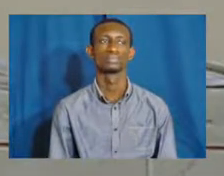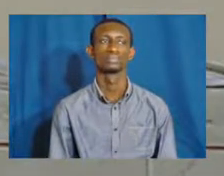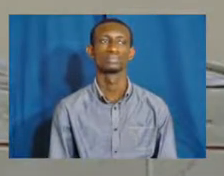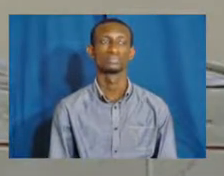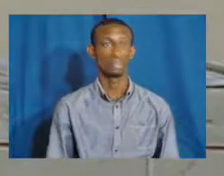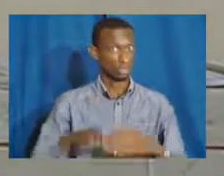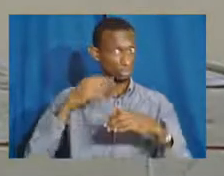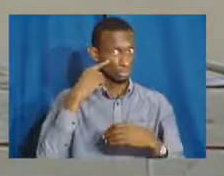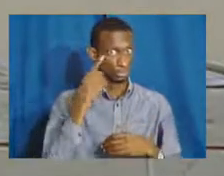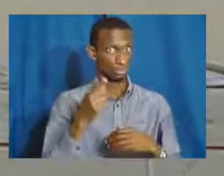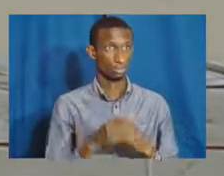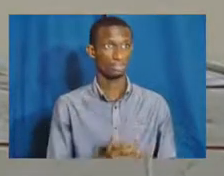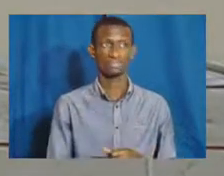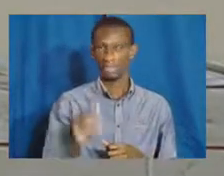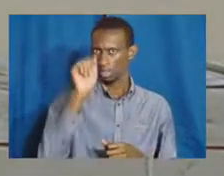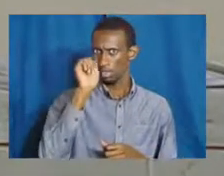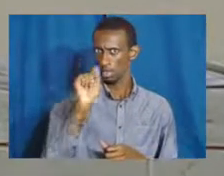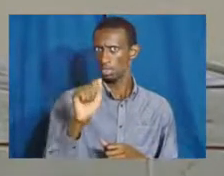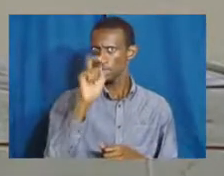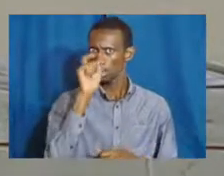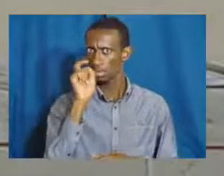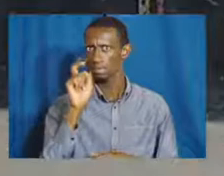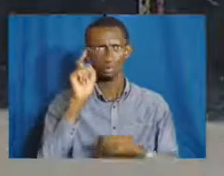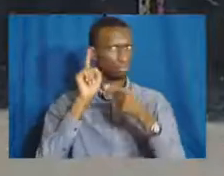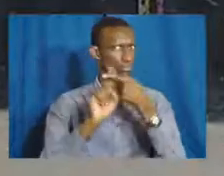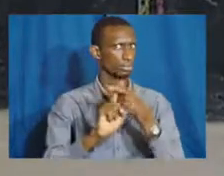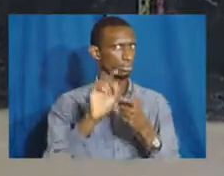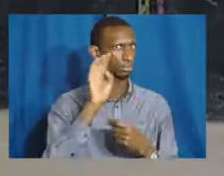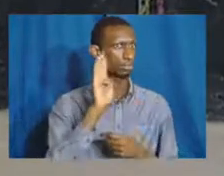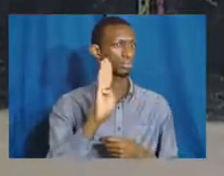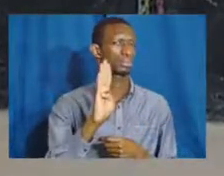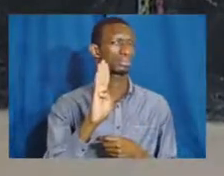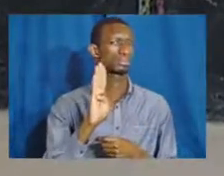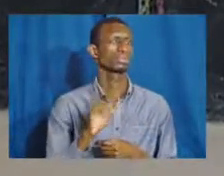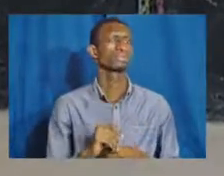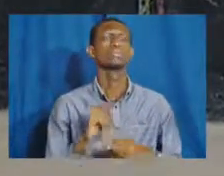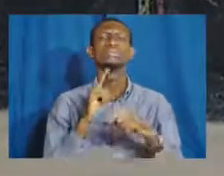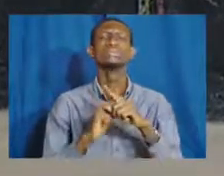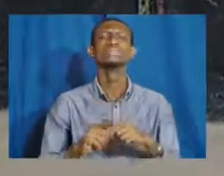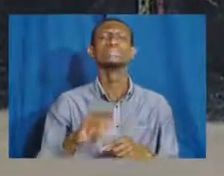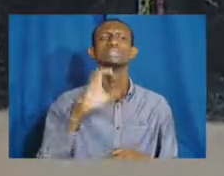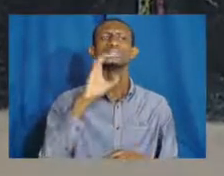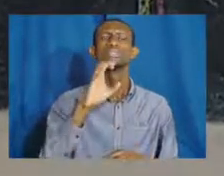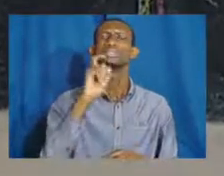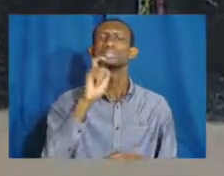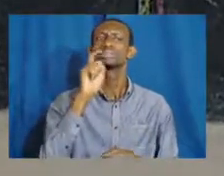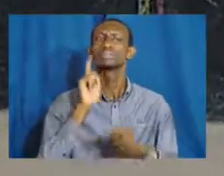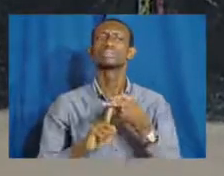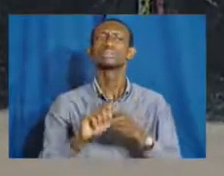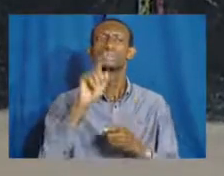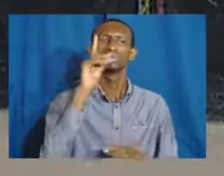I'd be having AX plus B times CX